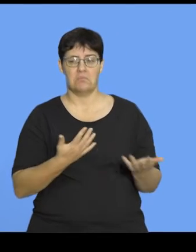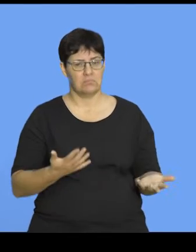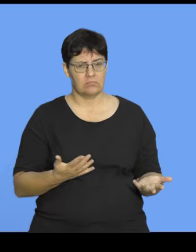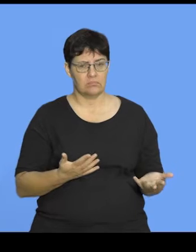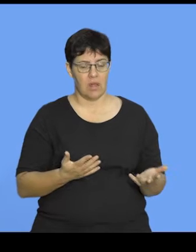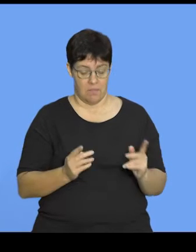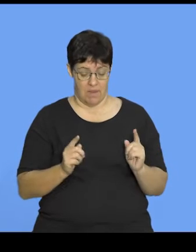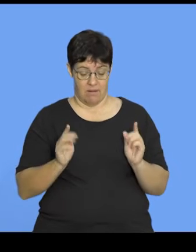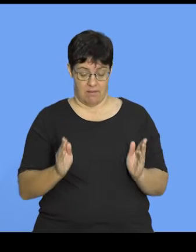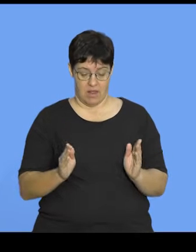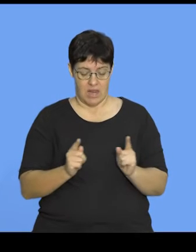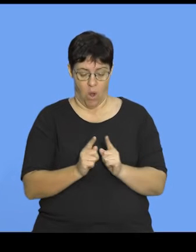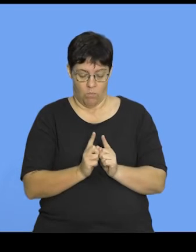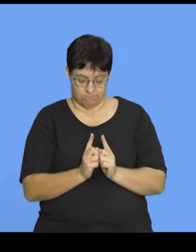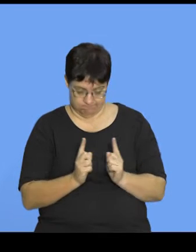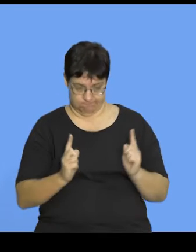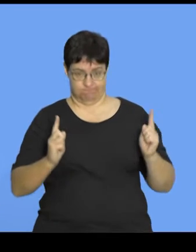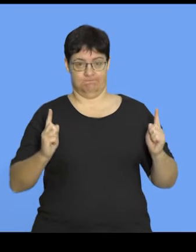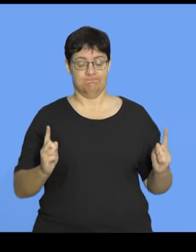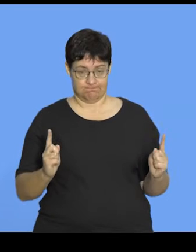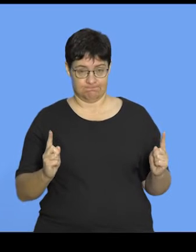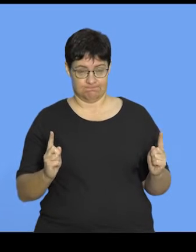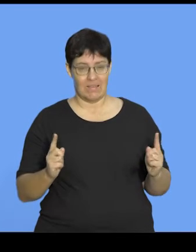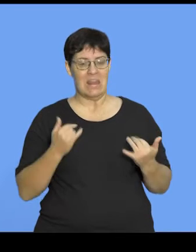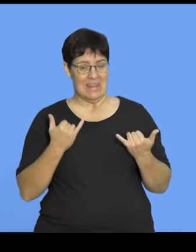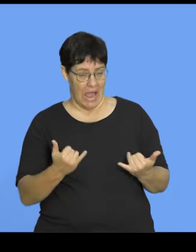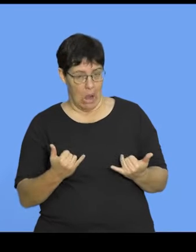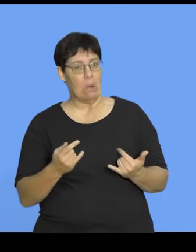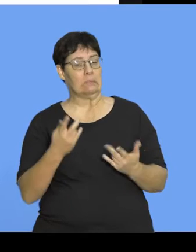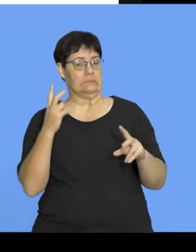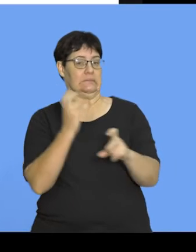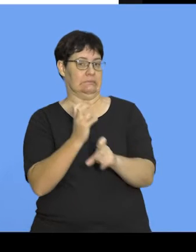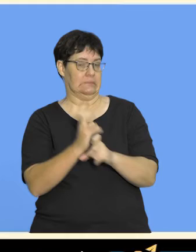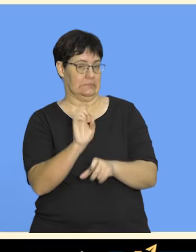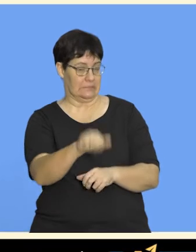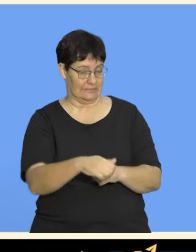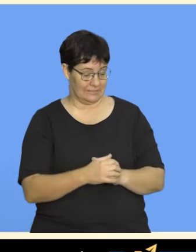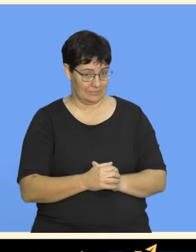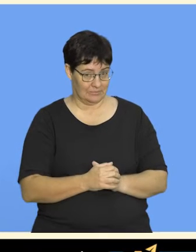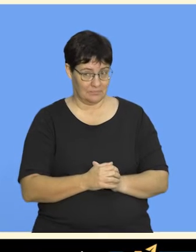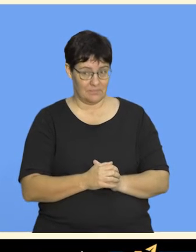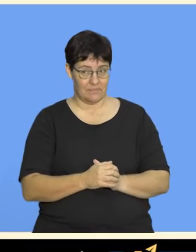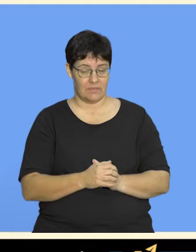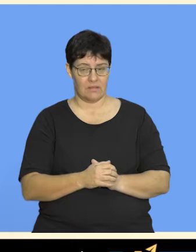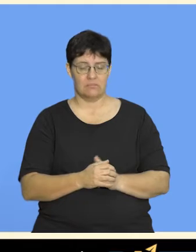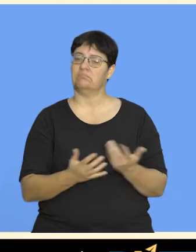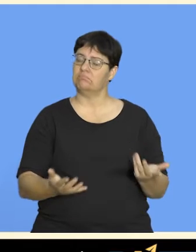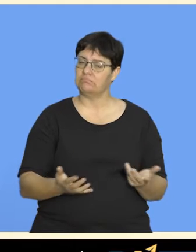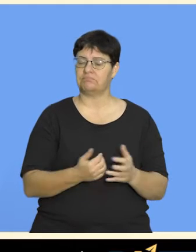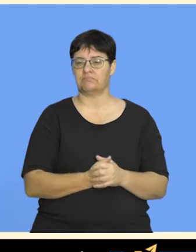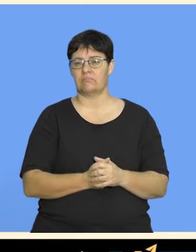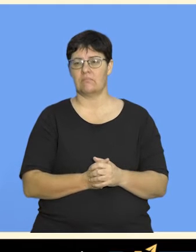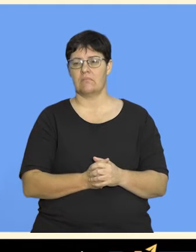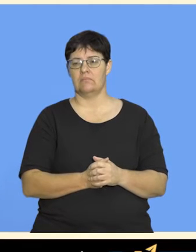the distance? Now here the maths gets a little hairy. So we're back here.